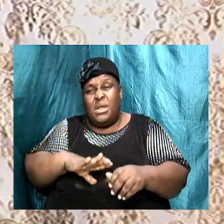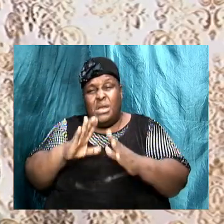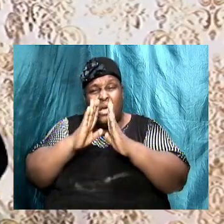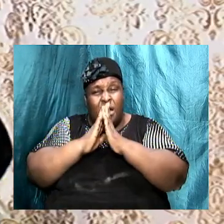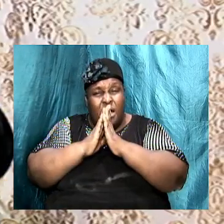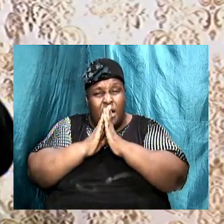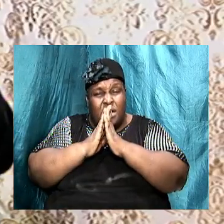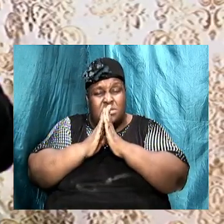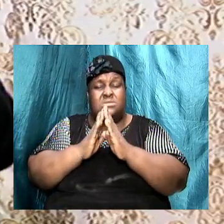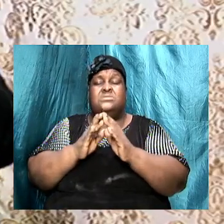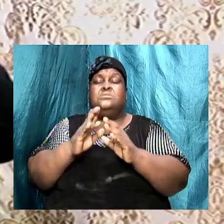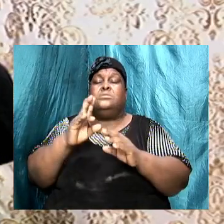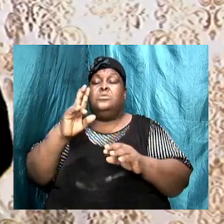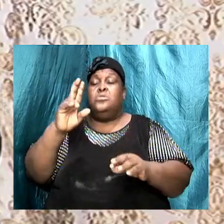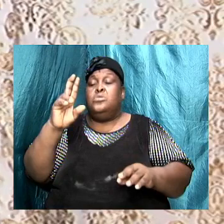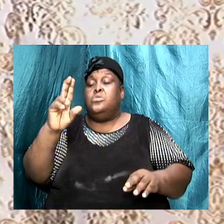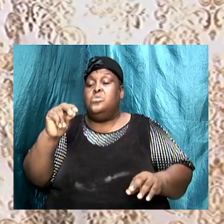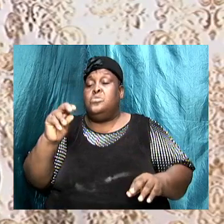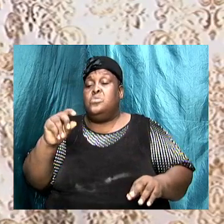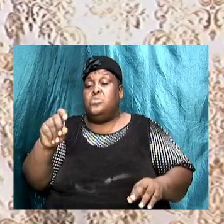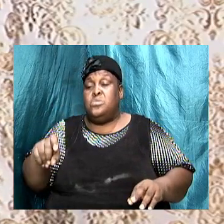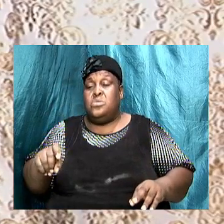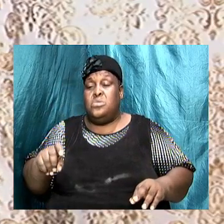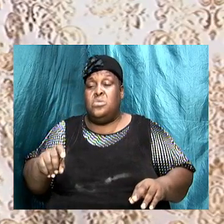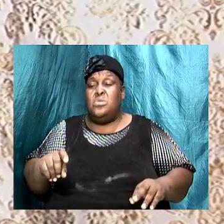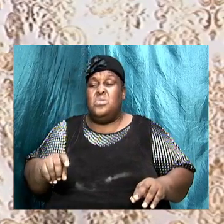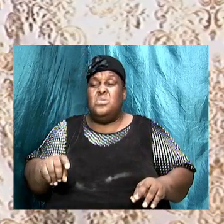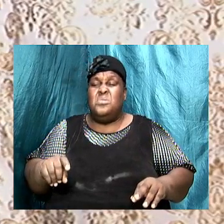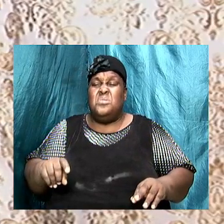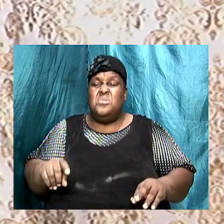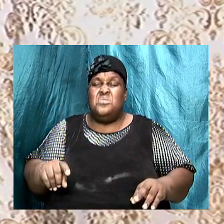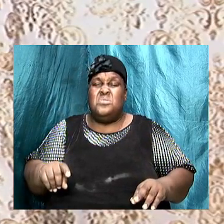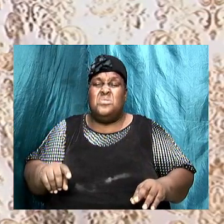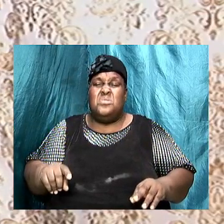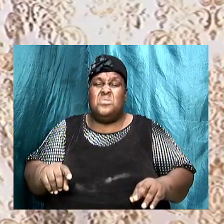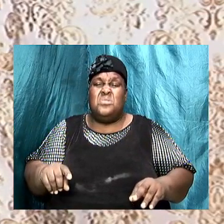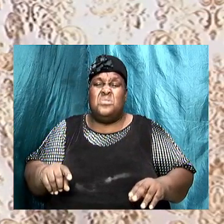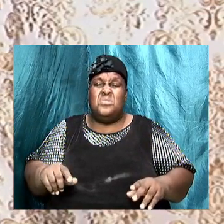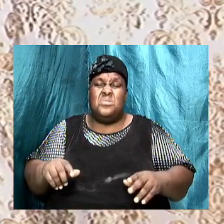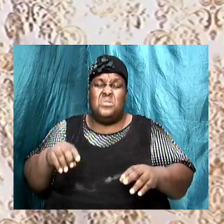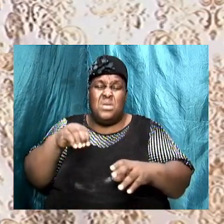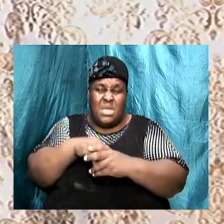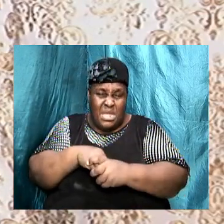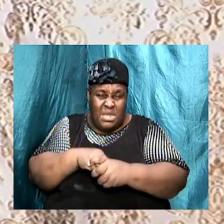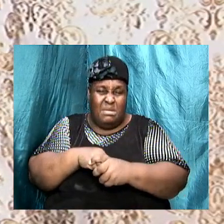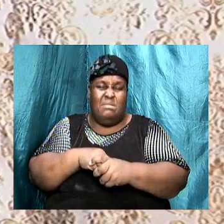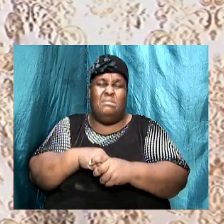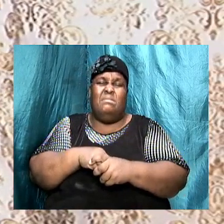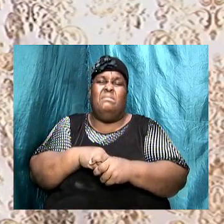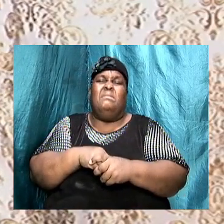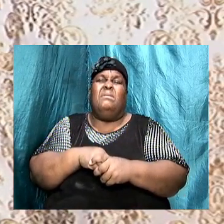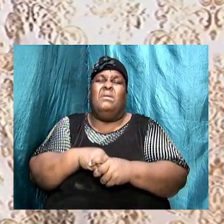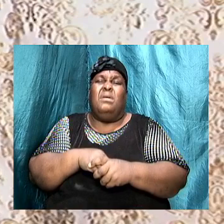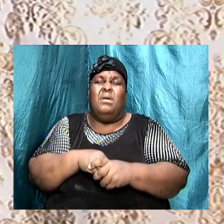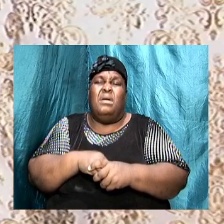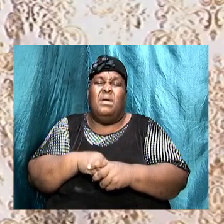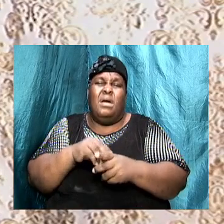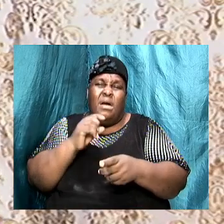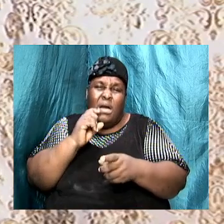us to get into a shouting match, to get into any form of debate, especially with